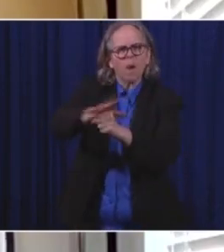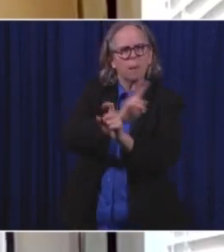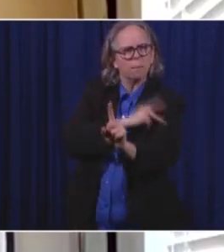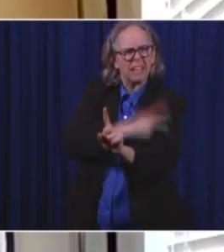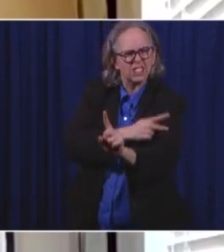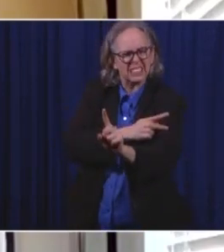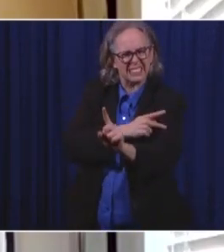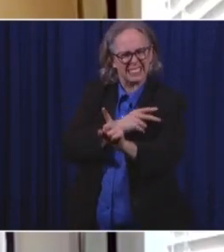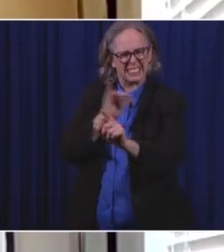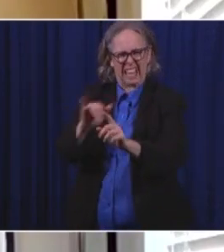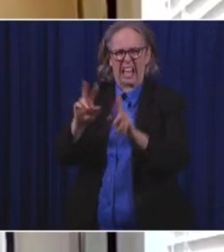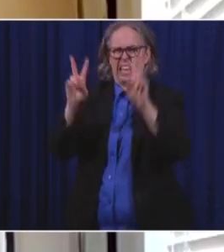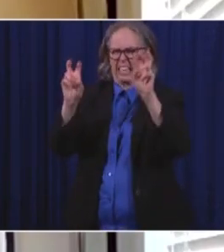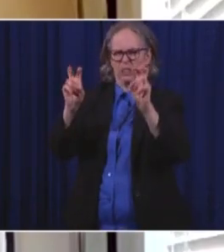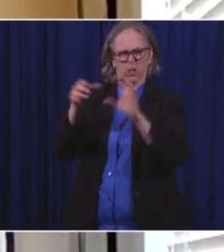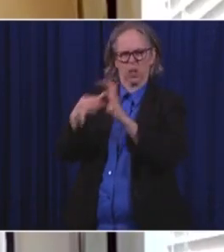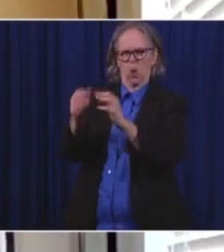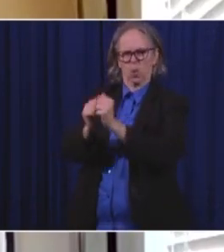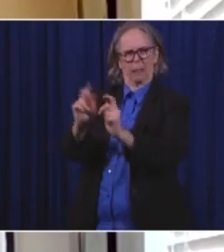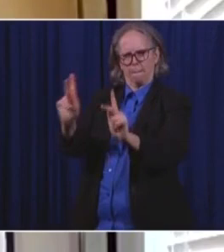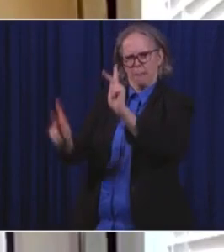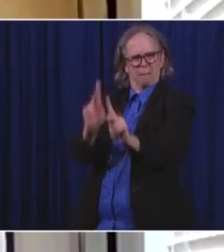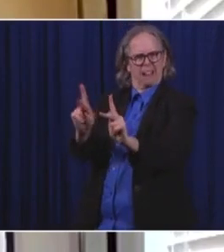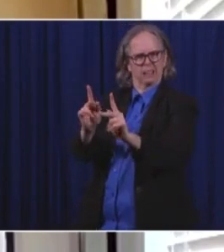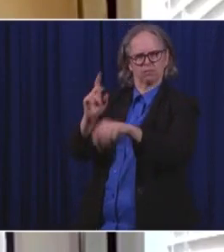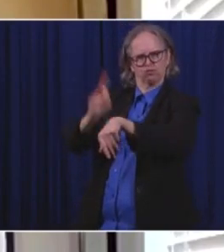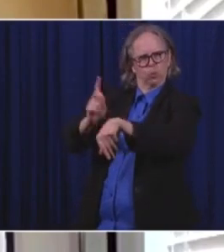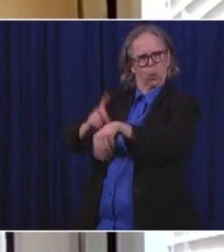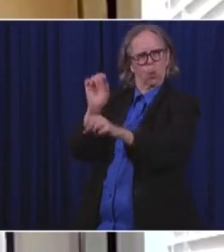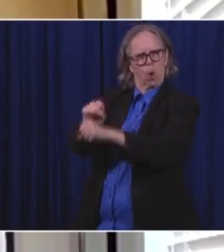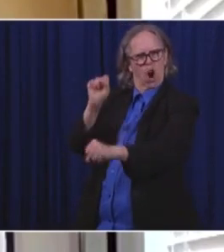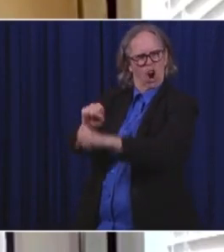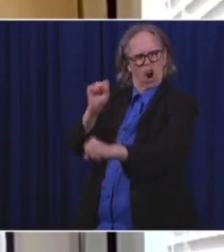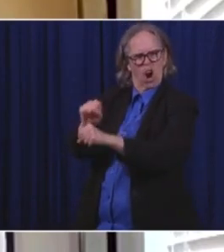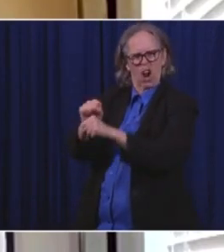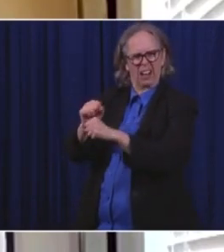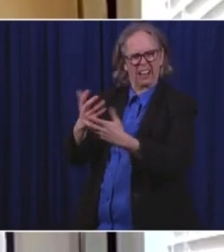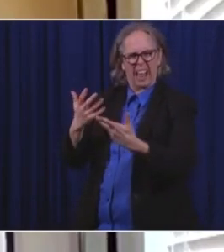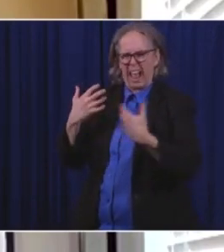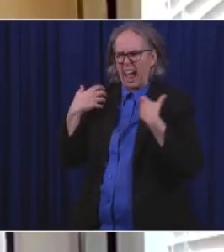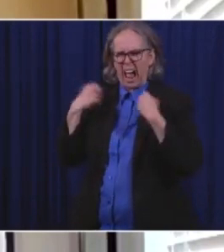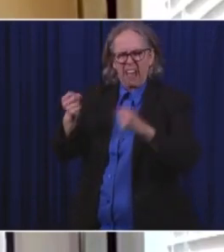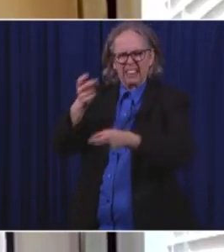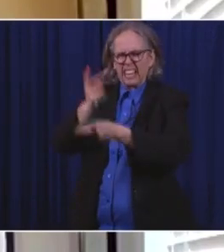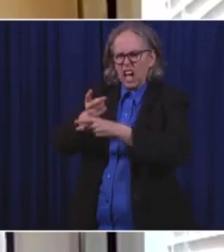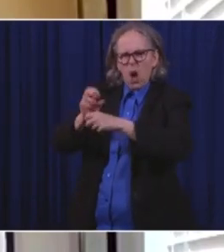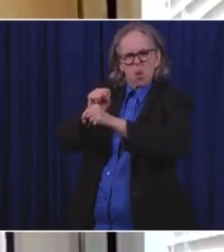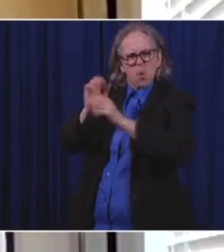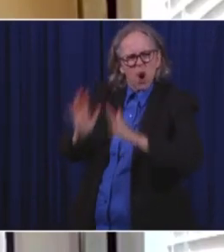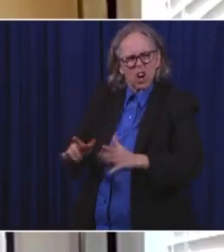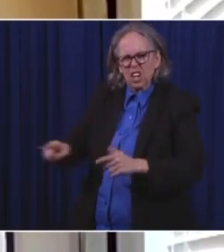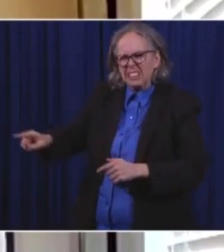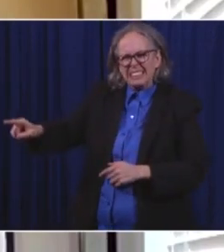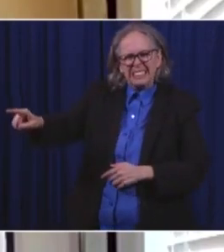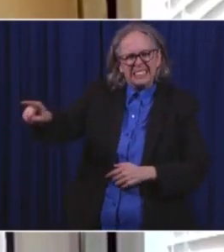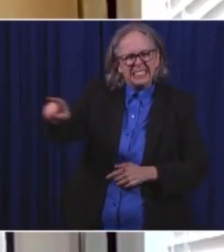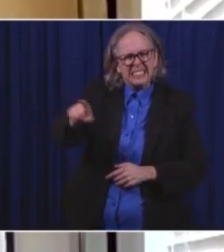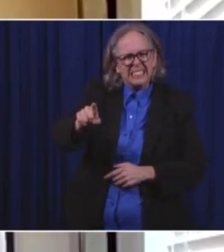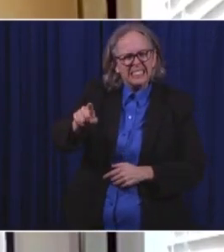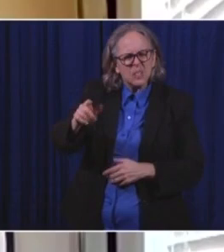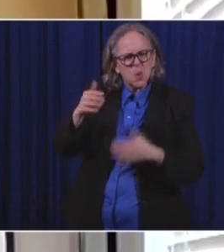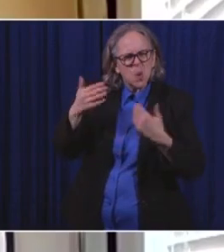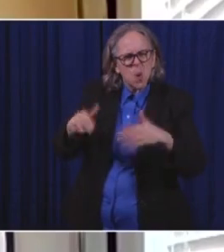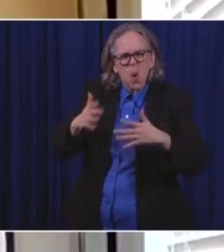the challenge. Healthcare personnel are not people you take off the street